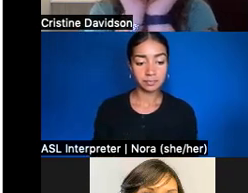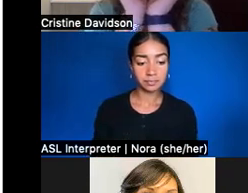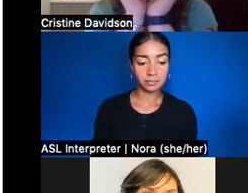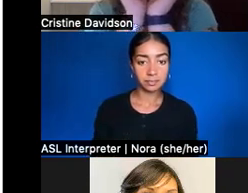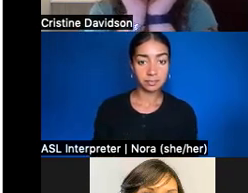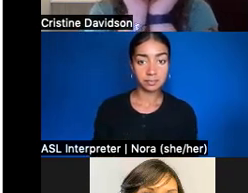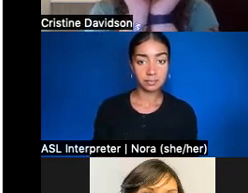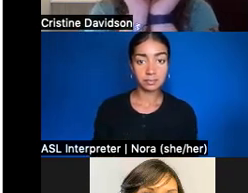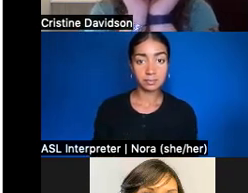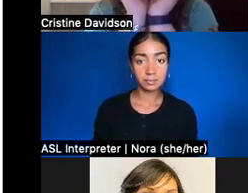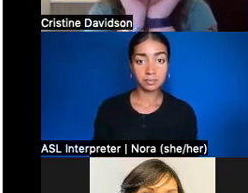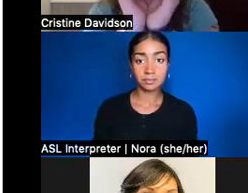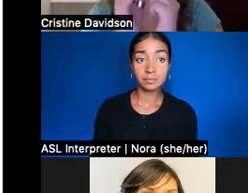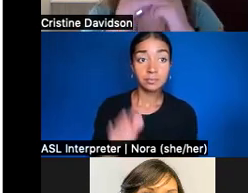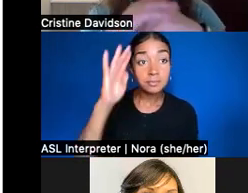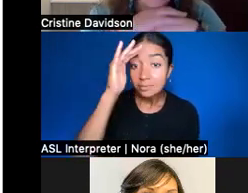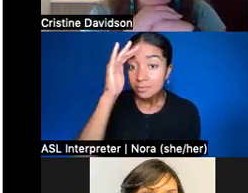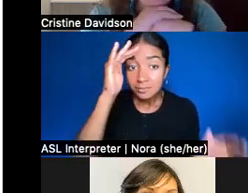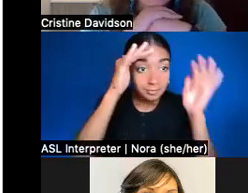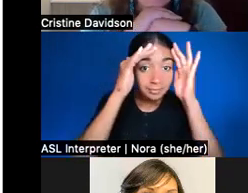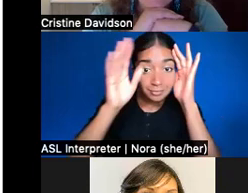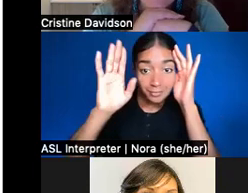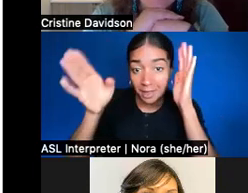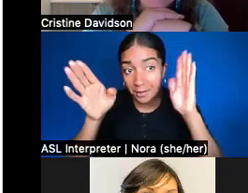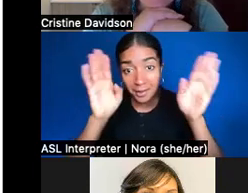Hello, hello.